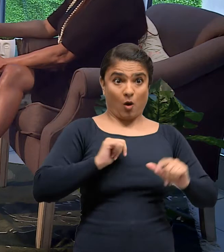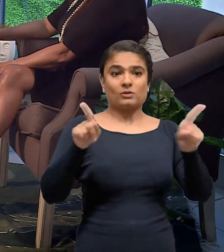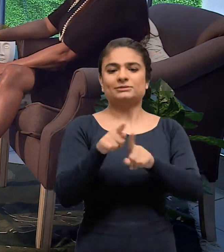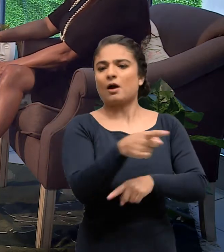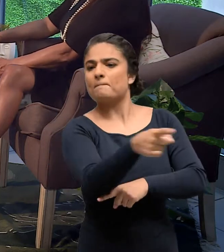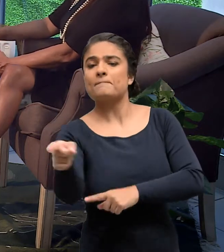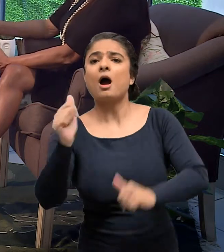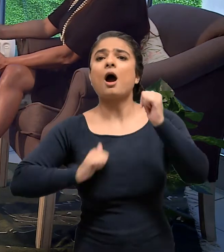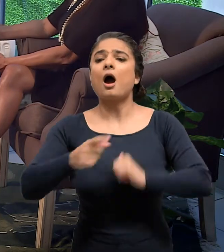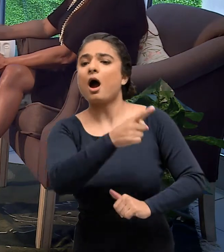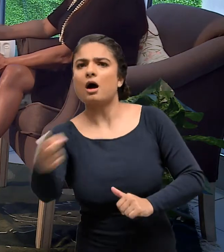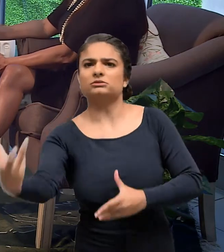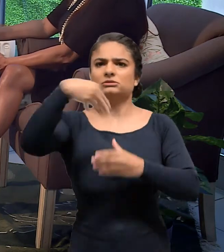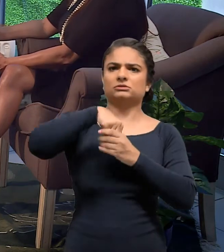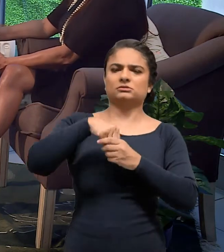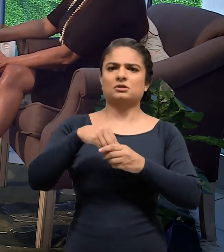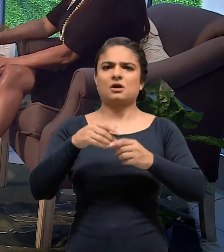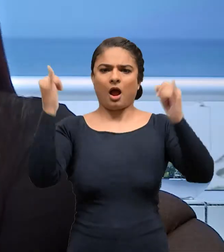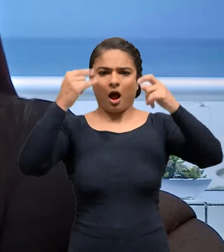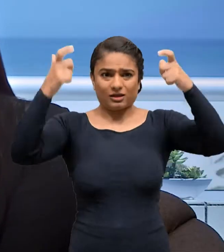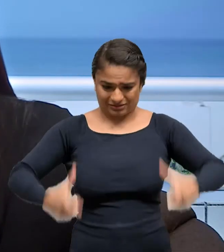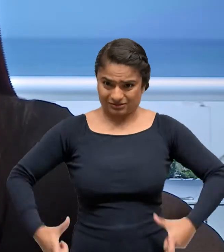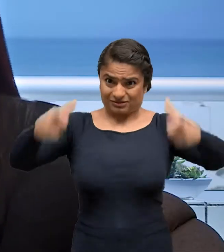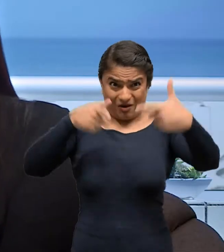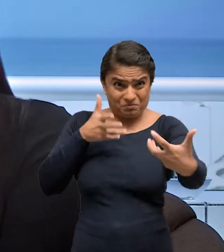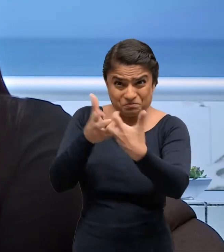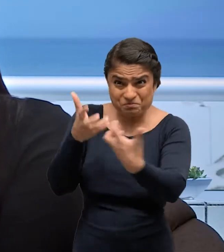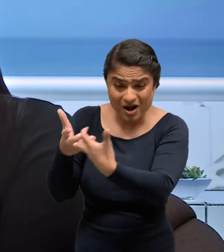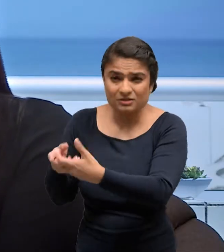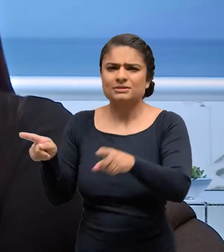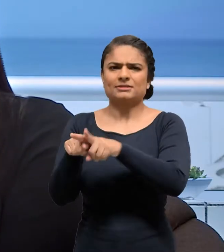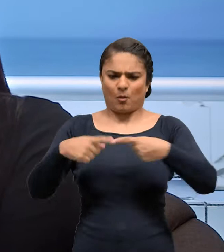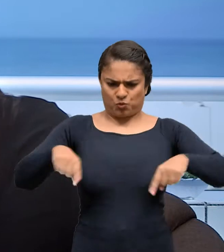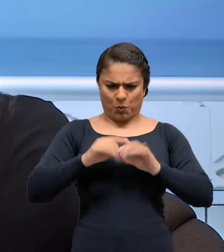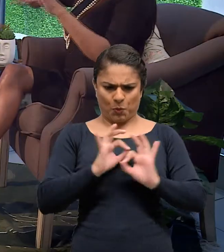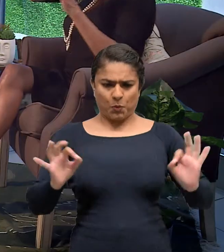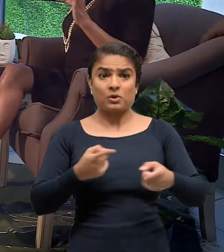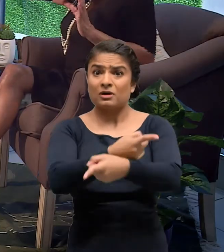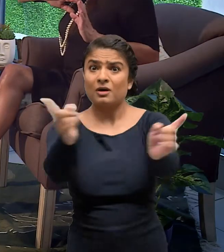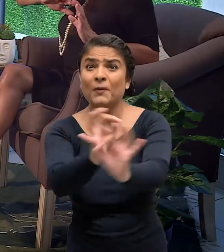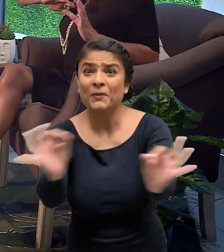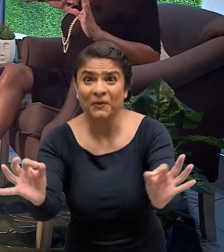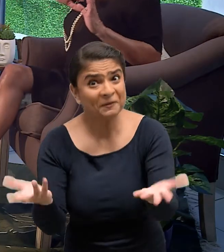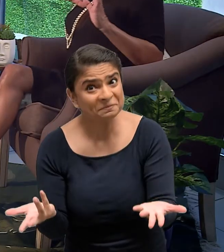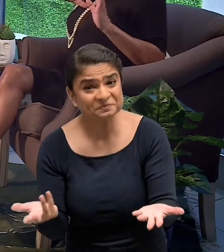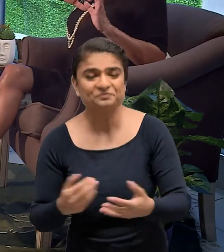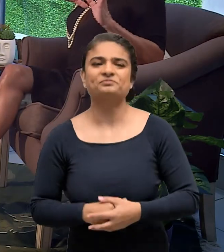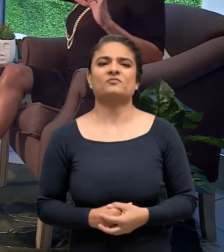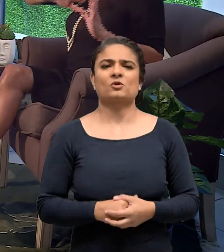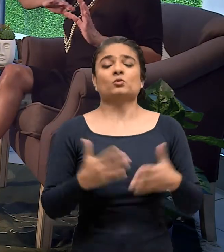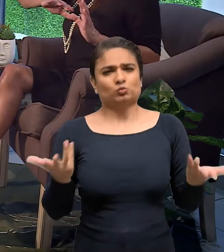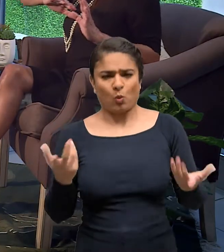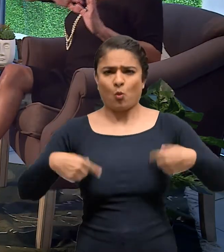groups. And for me, it was nothing about us without us. We needed to